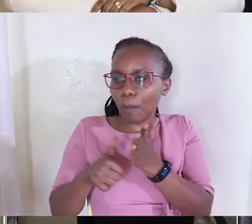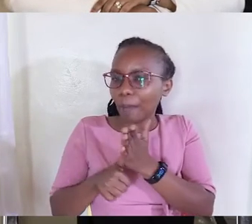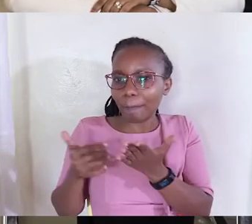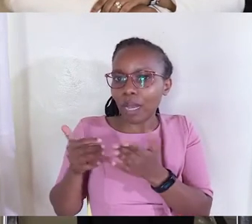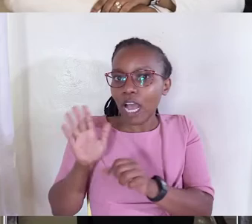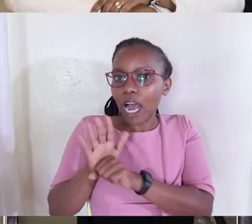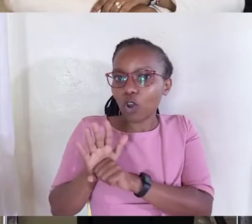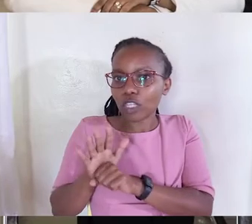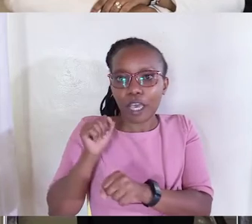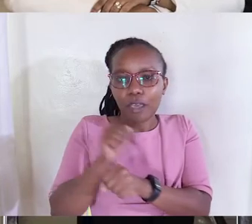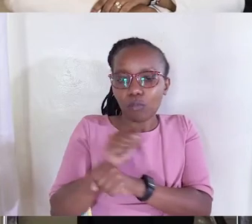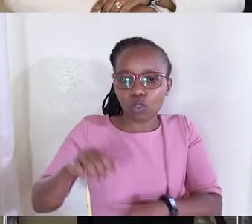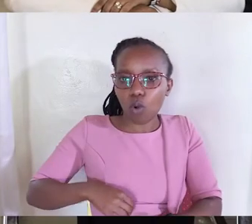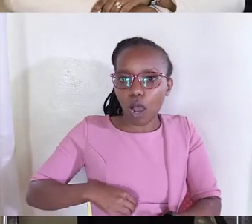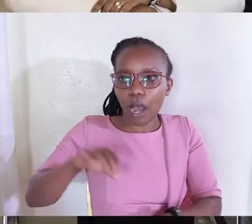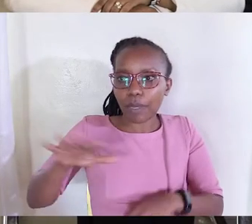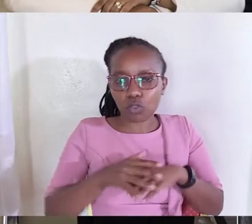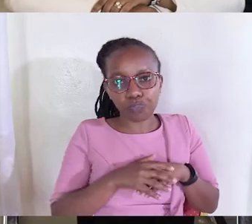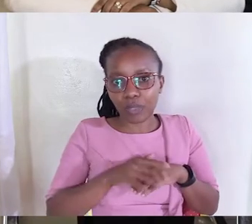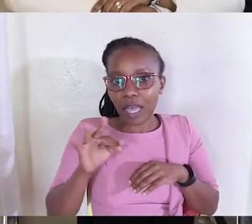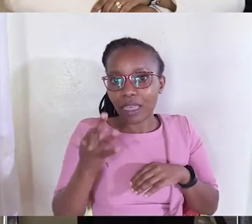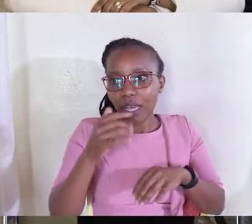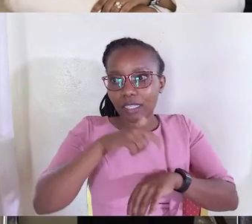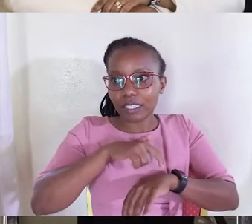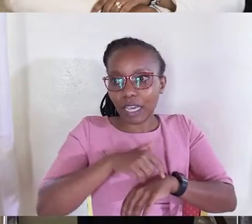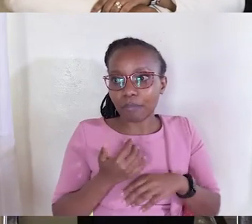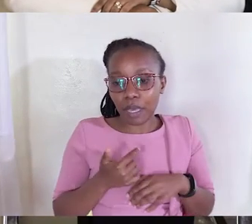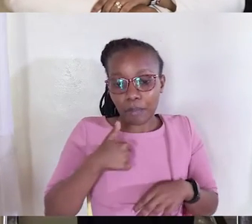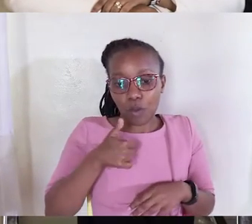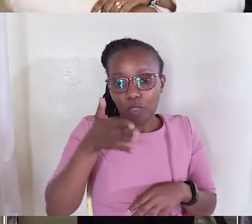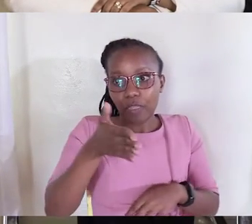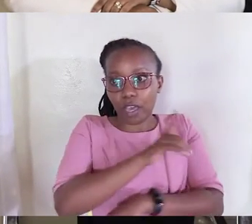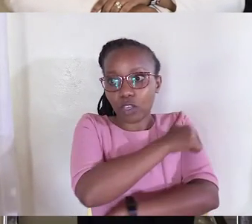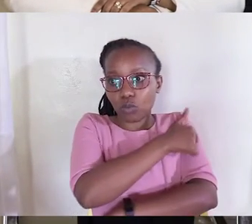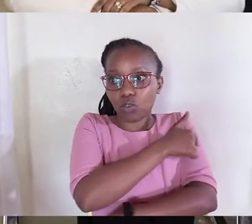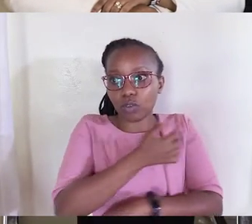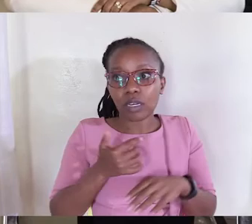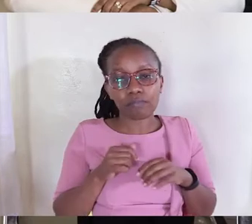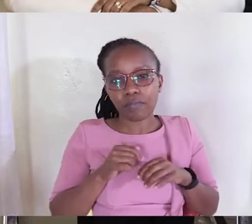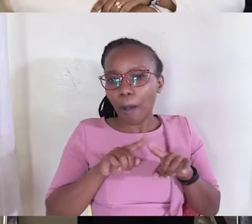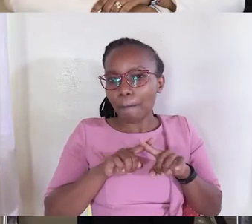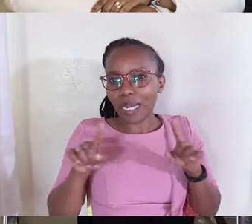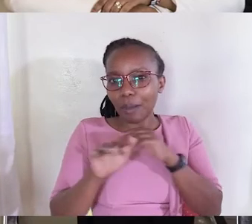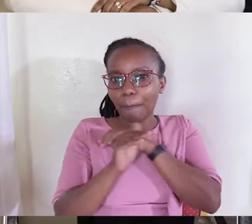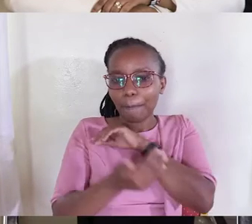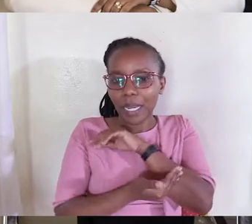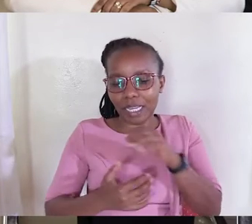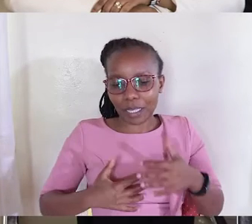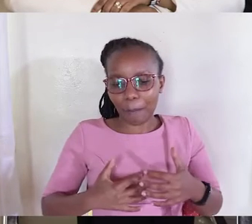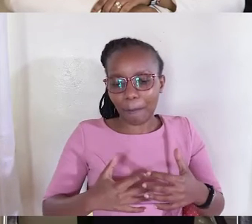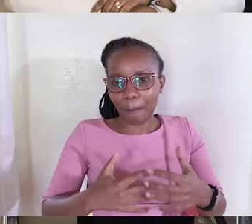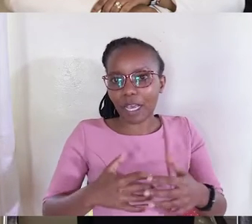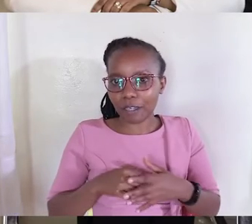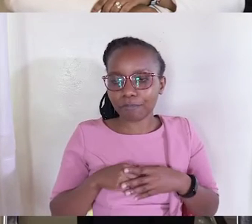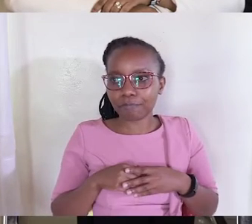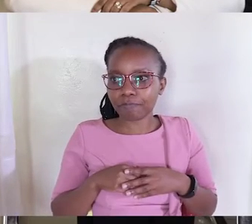to do it, to have it done there. So the third time I actually sat in a clinic. But by that time I was far advanced. And since I was unable to